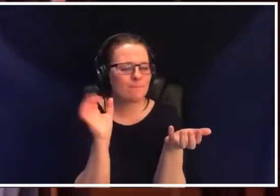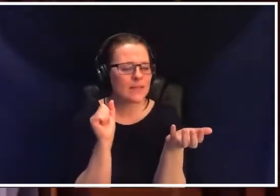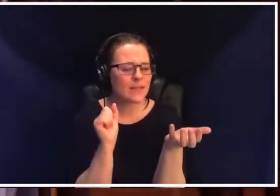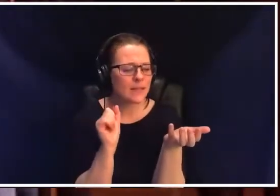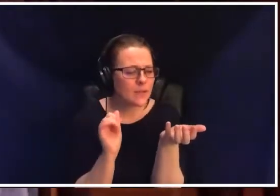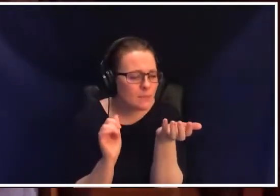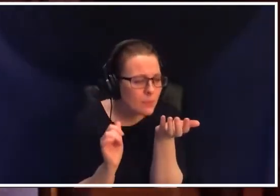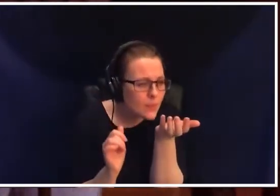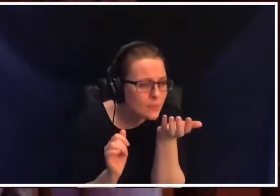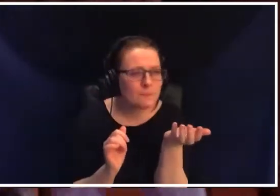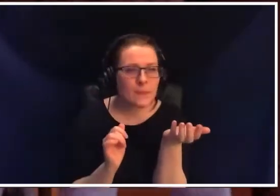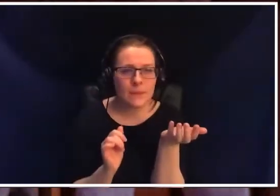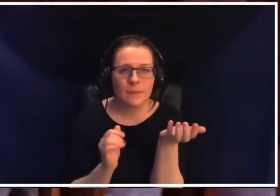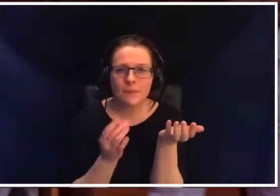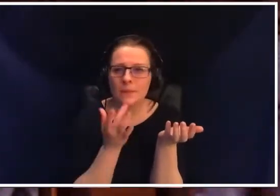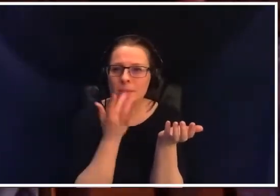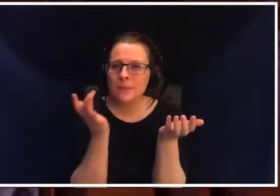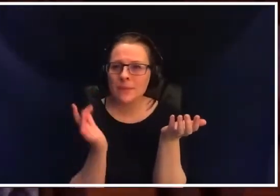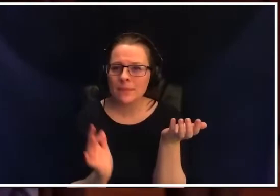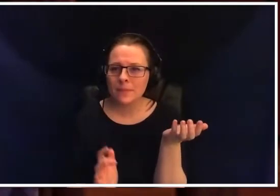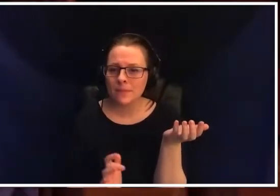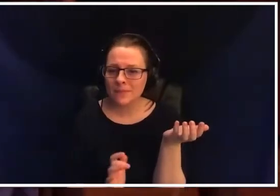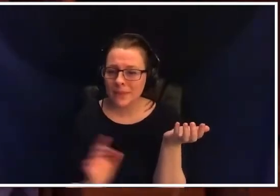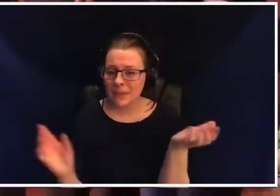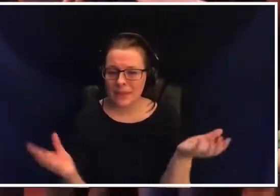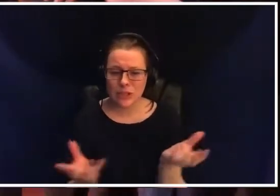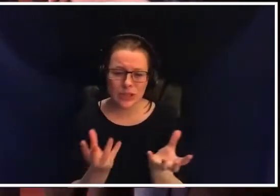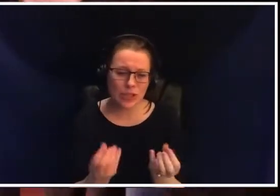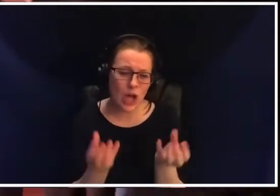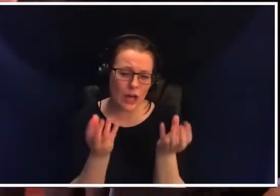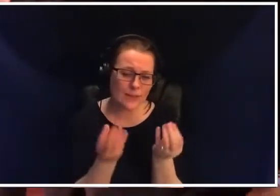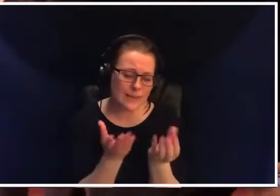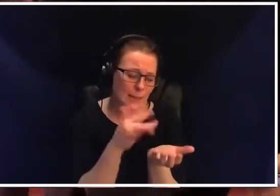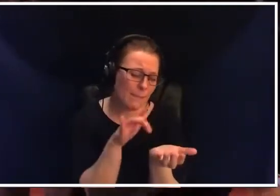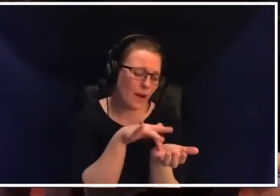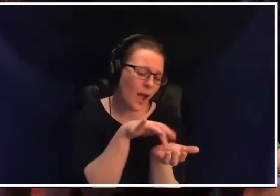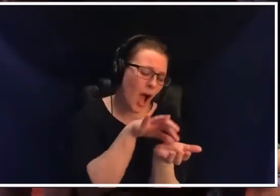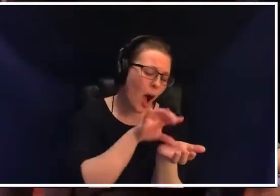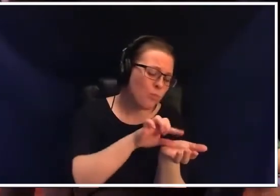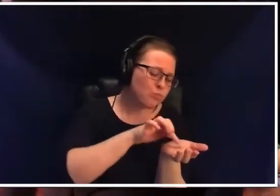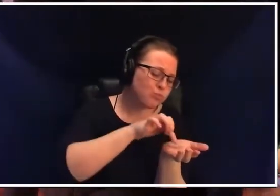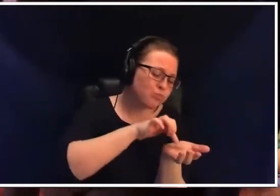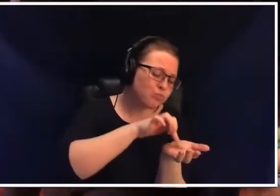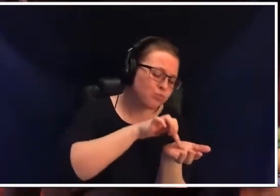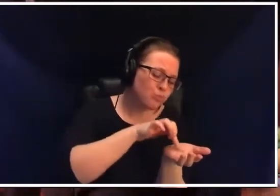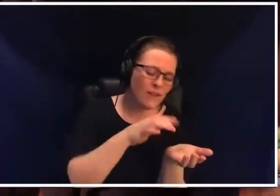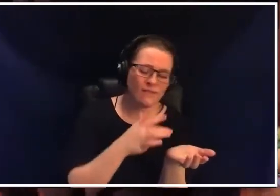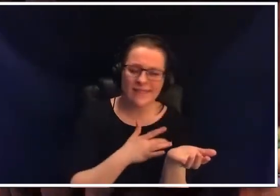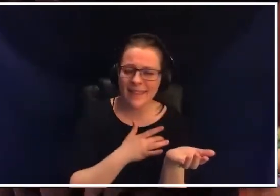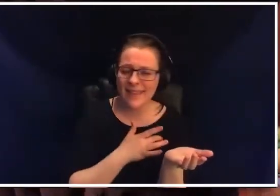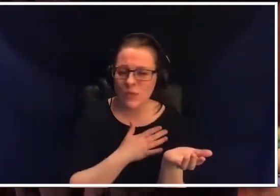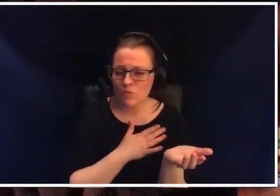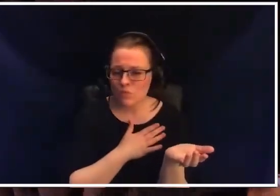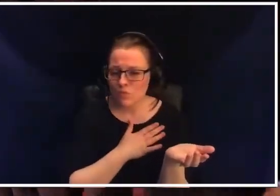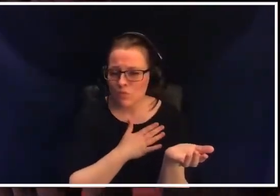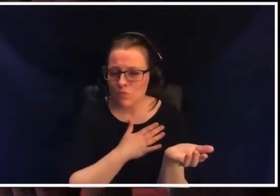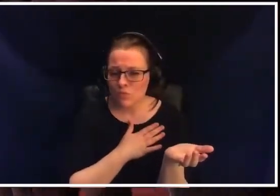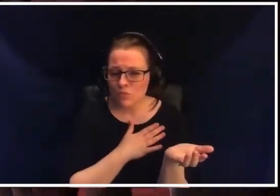spice. Perfectly soft in the middle. Let's have